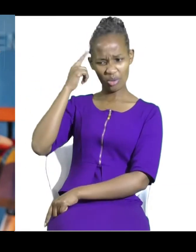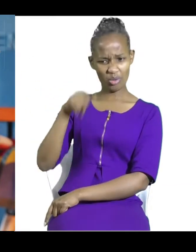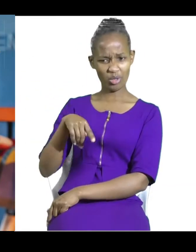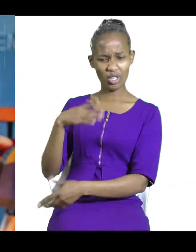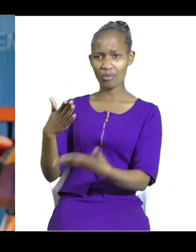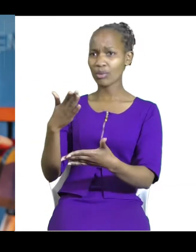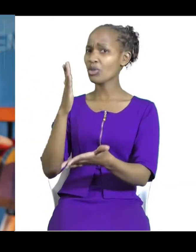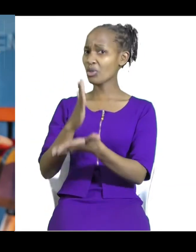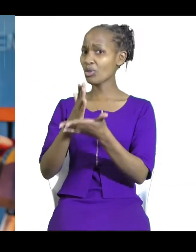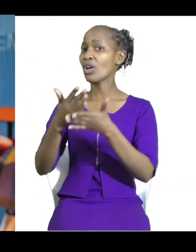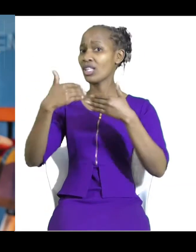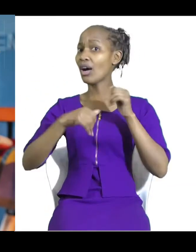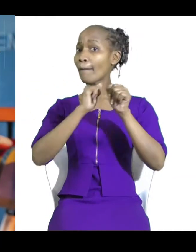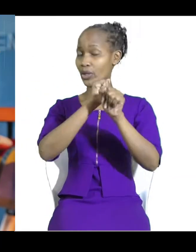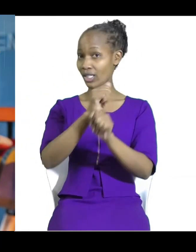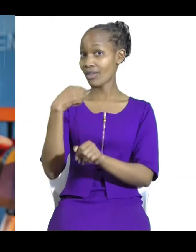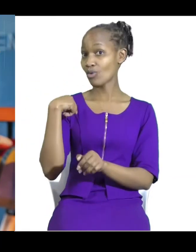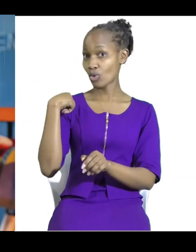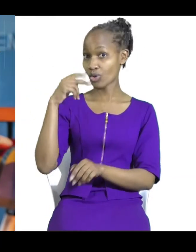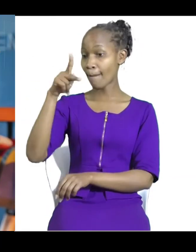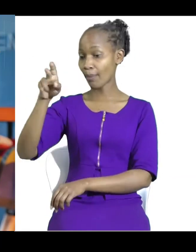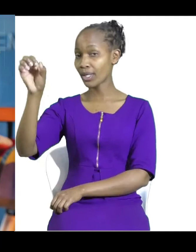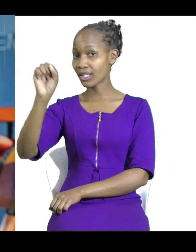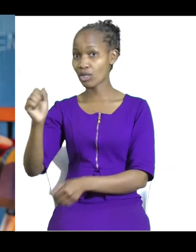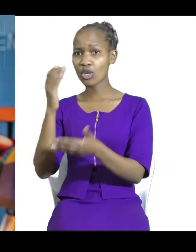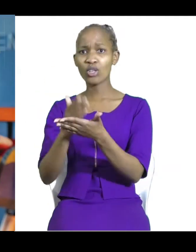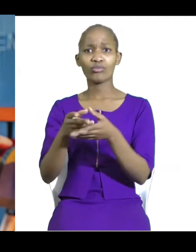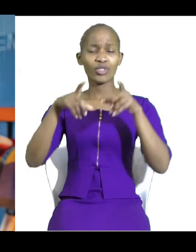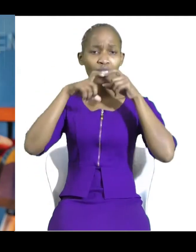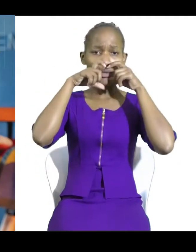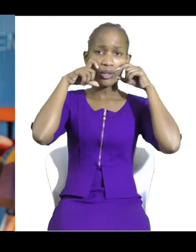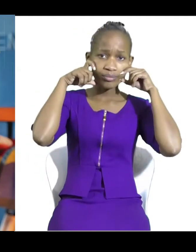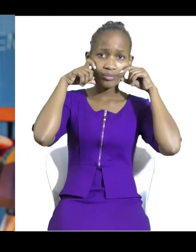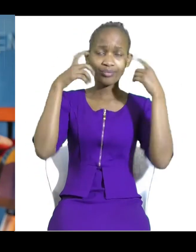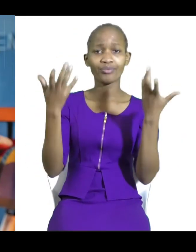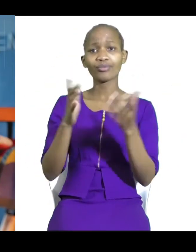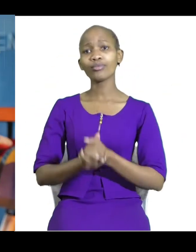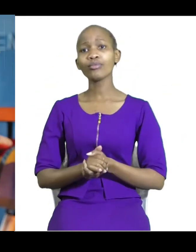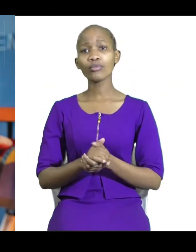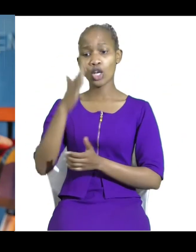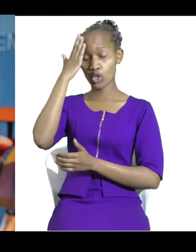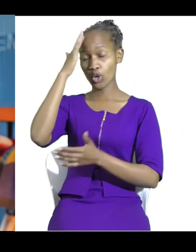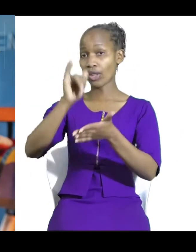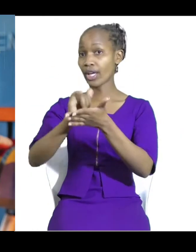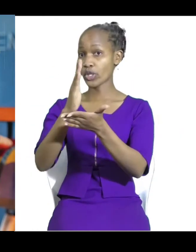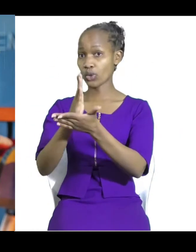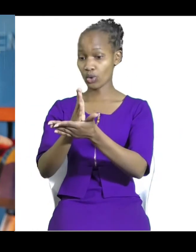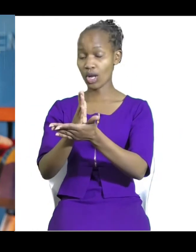thinking, they will be dressed in PPEs, the hands will be gloved, and the faces will be masked. And